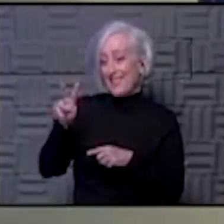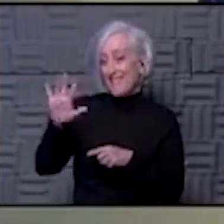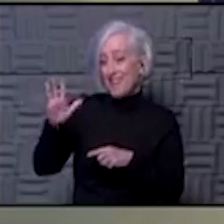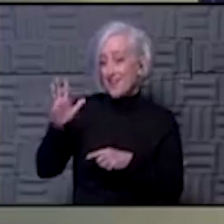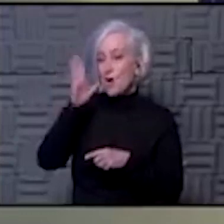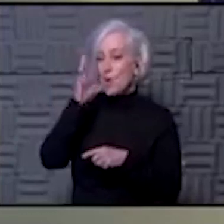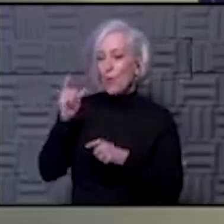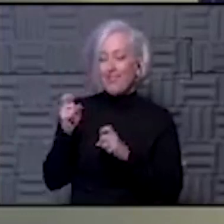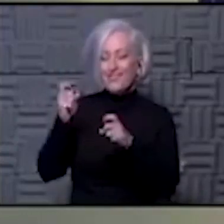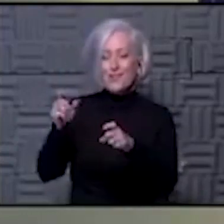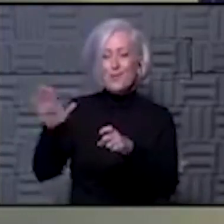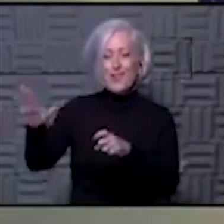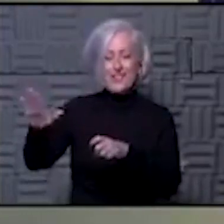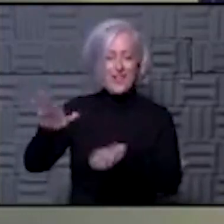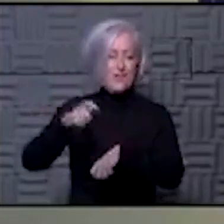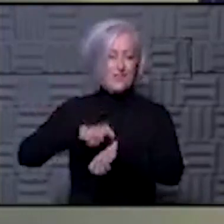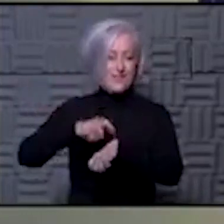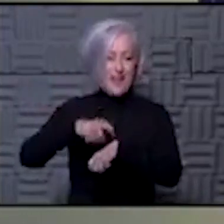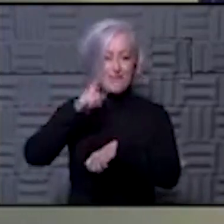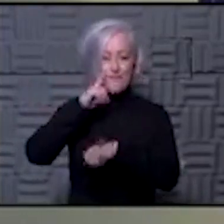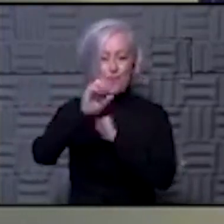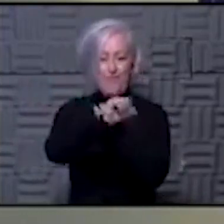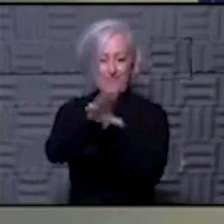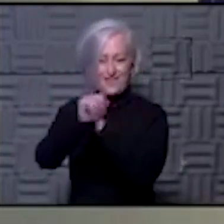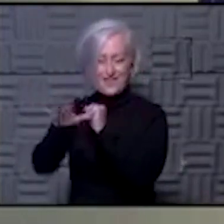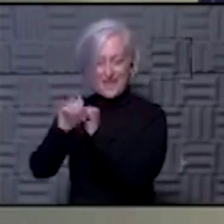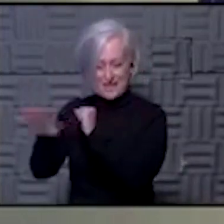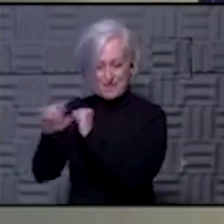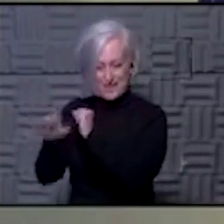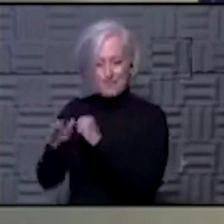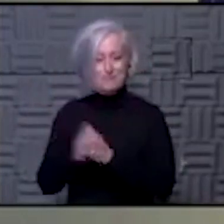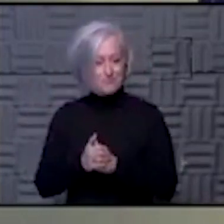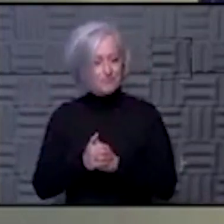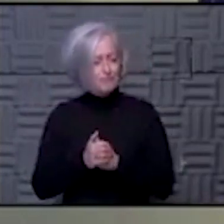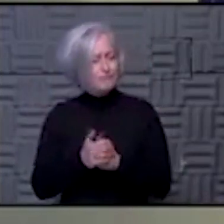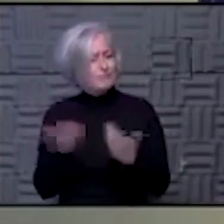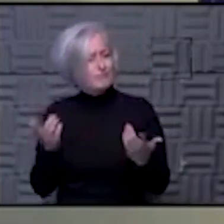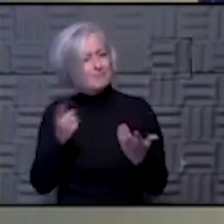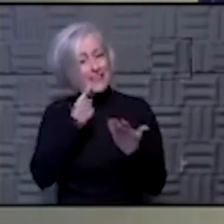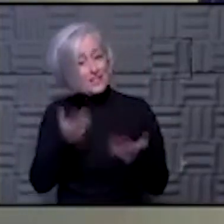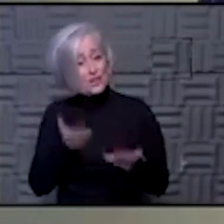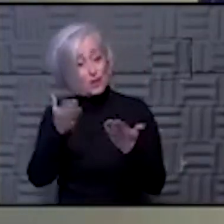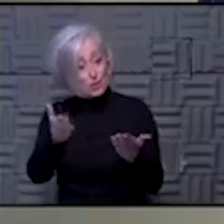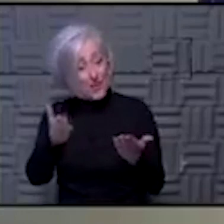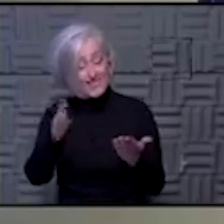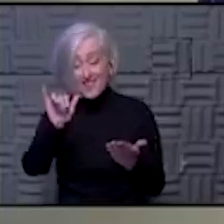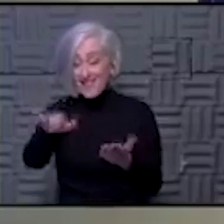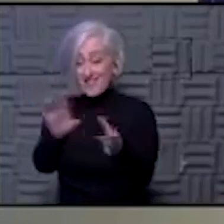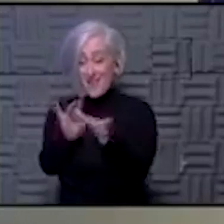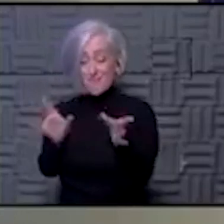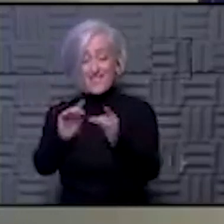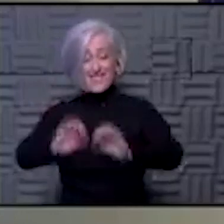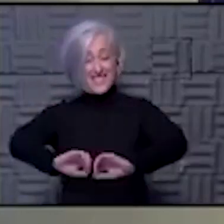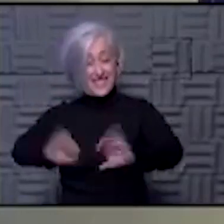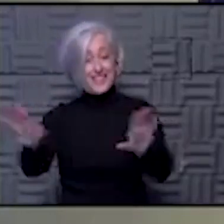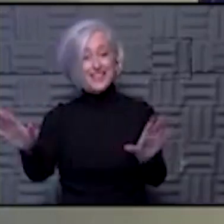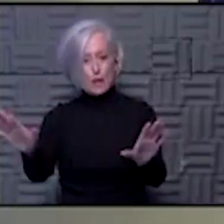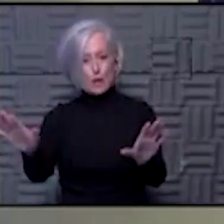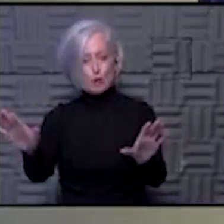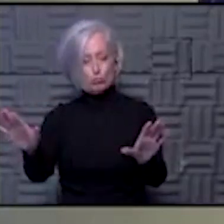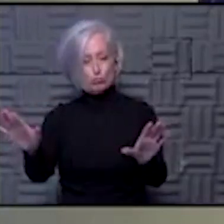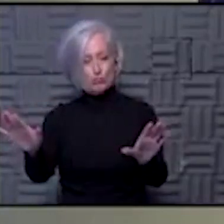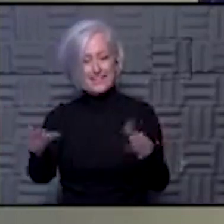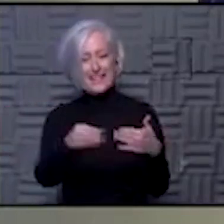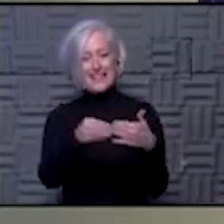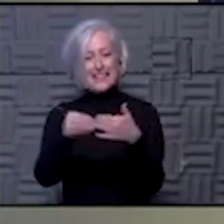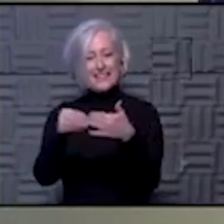I would suggest that the messaging is clear, and we need leadership to stand behind